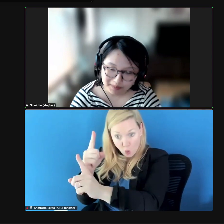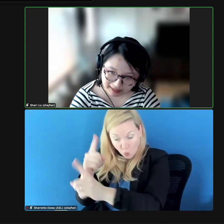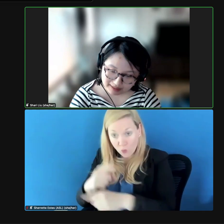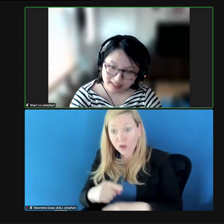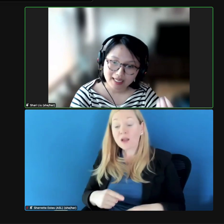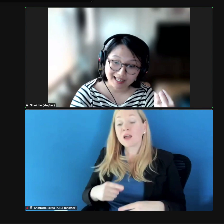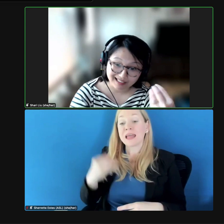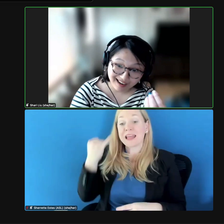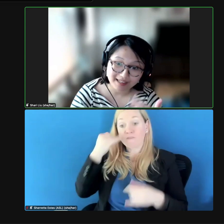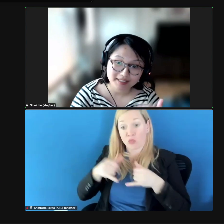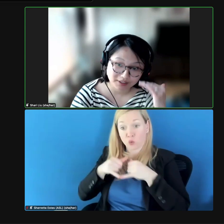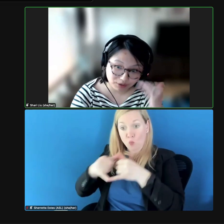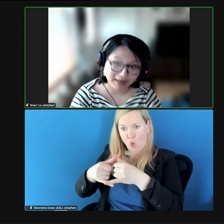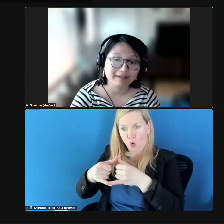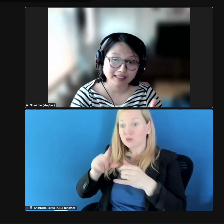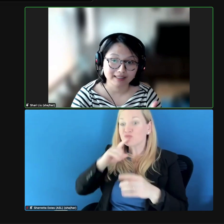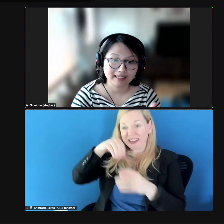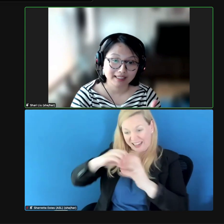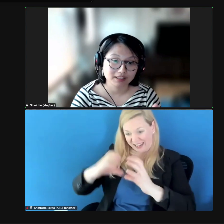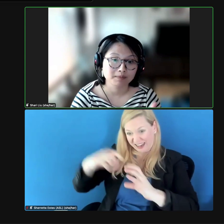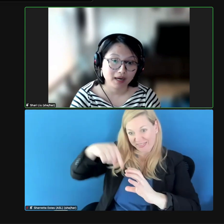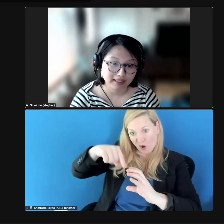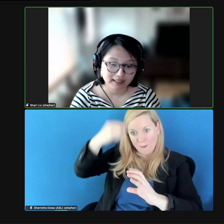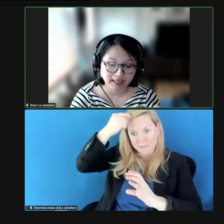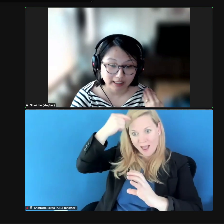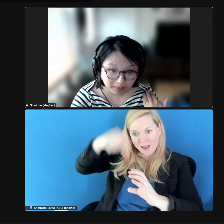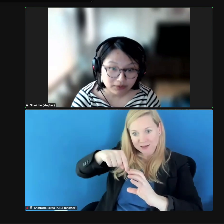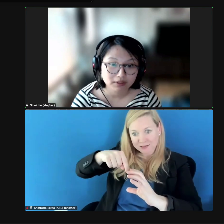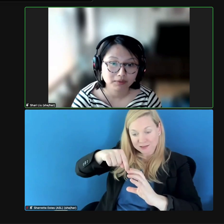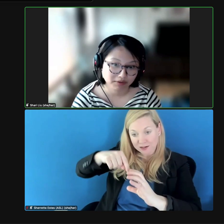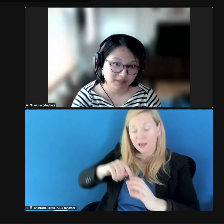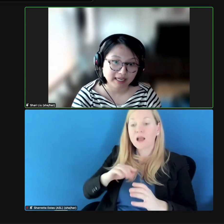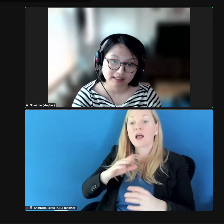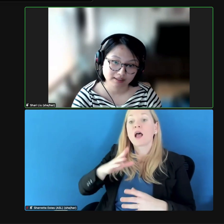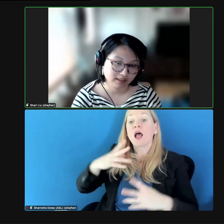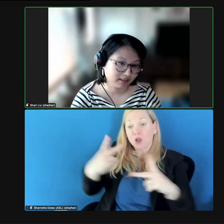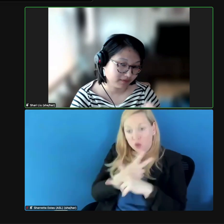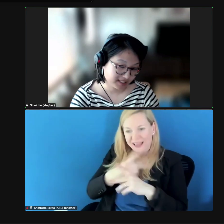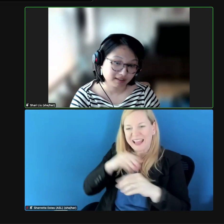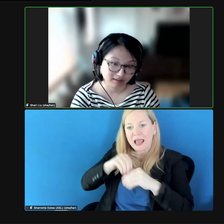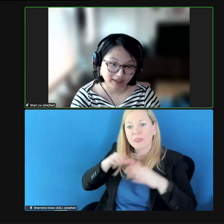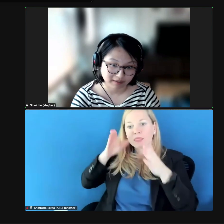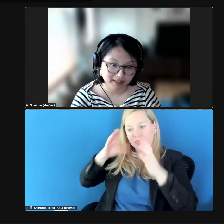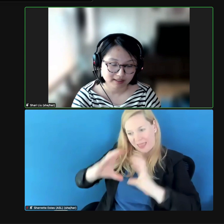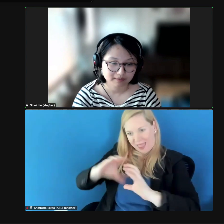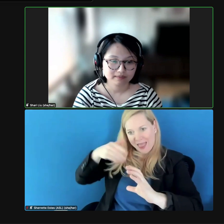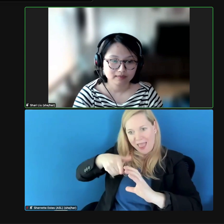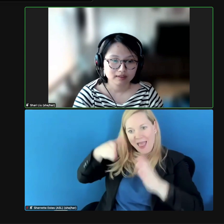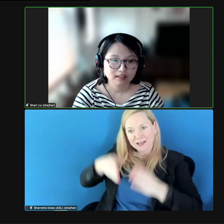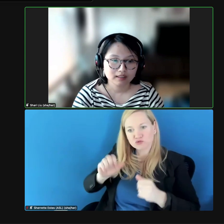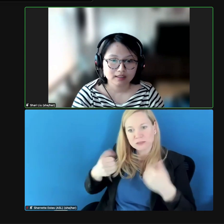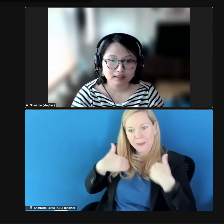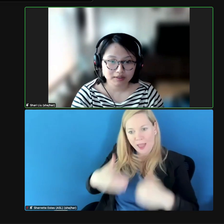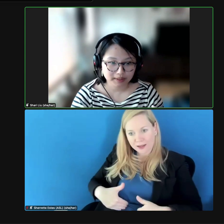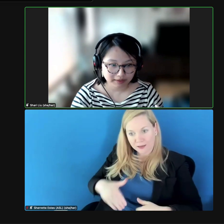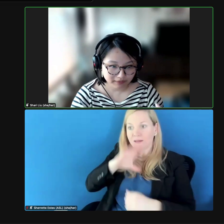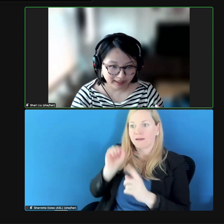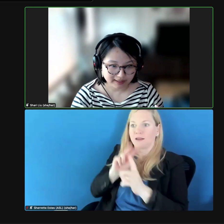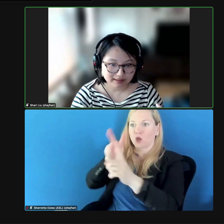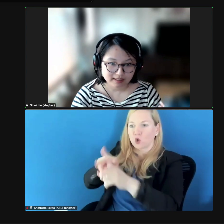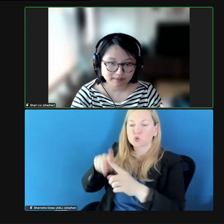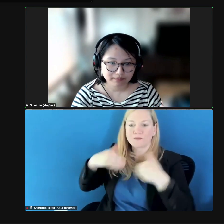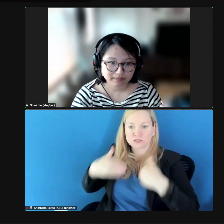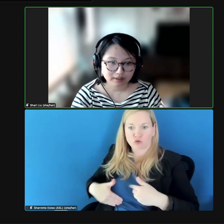that agent's mind, and cost is grounded in that agent's body and computed with respect to the physical environment. So here are